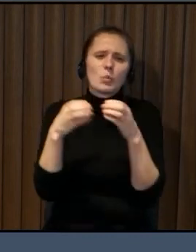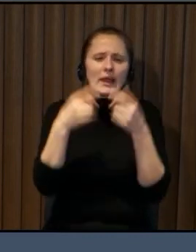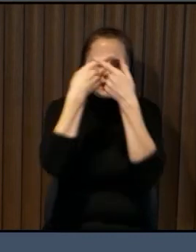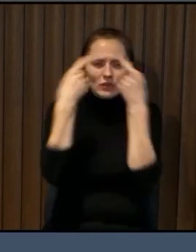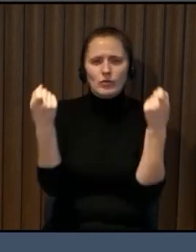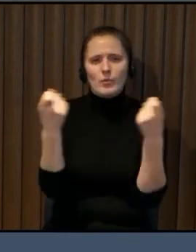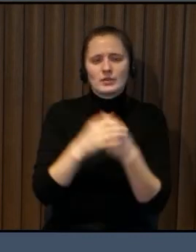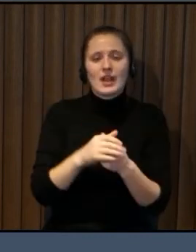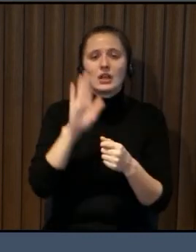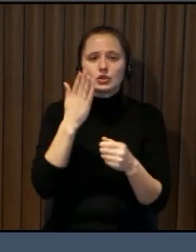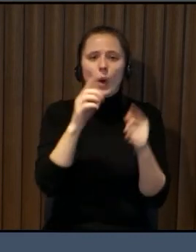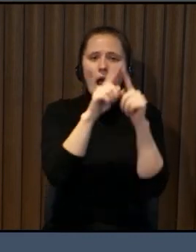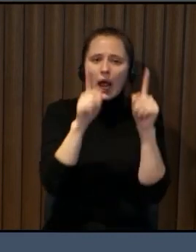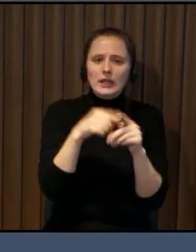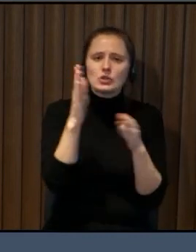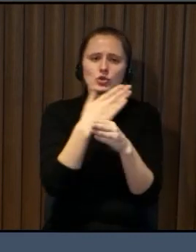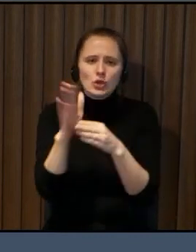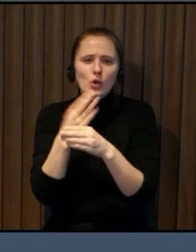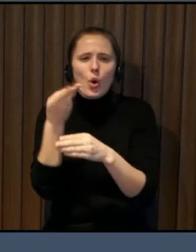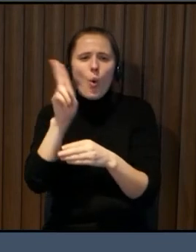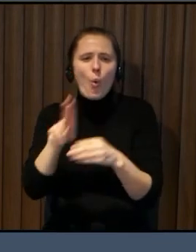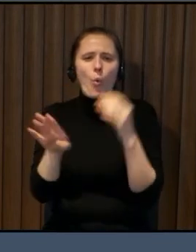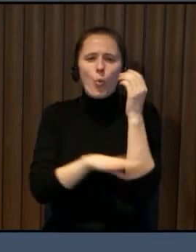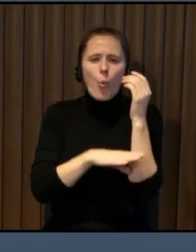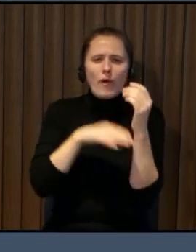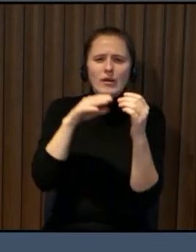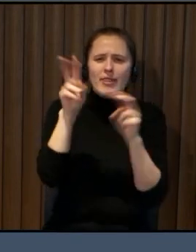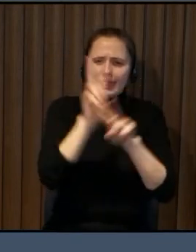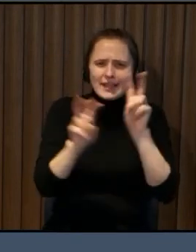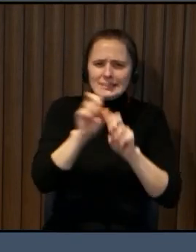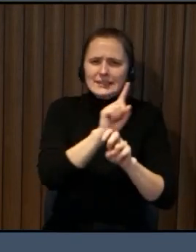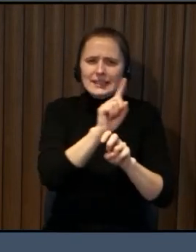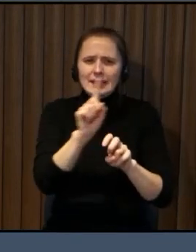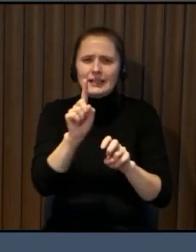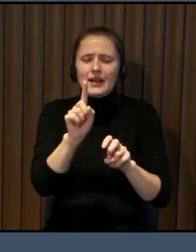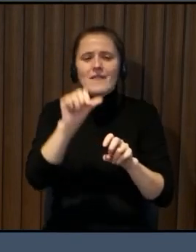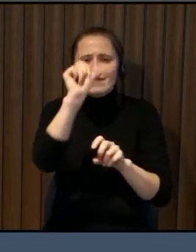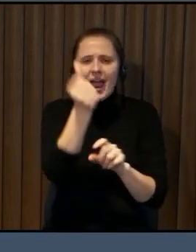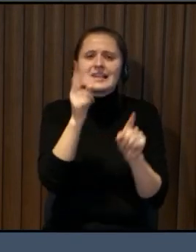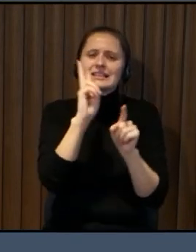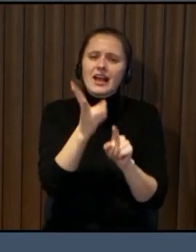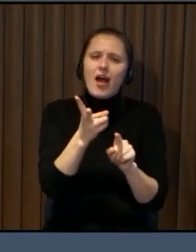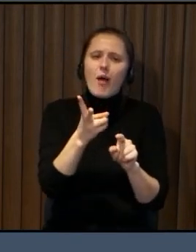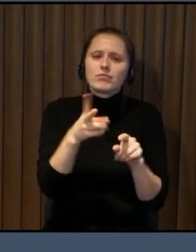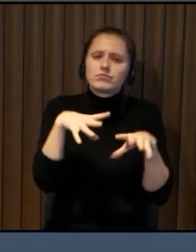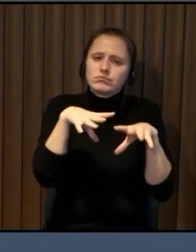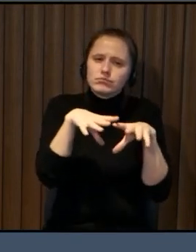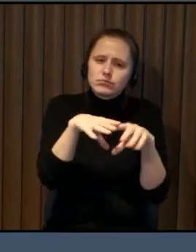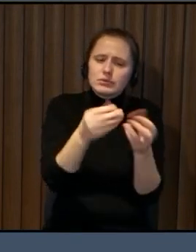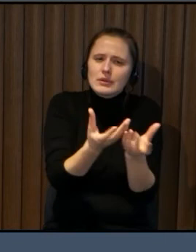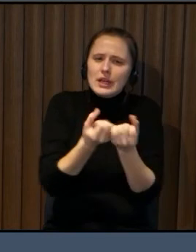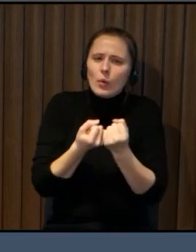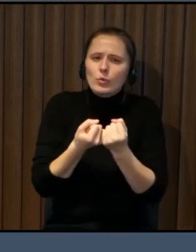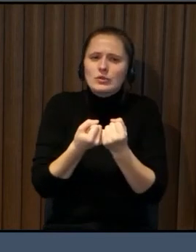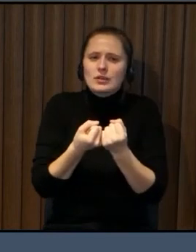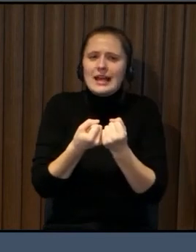be grouped in a homepage. So sorting the images and this also tree test